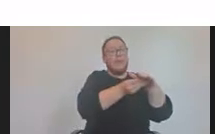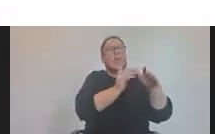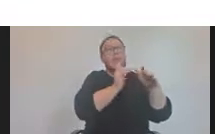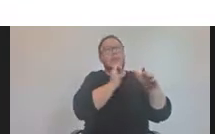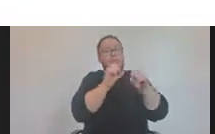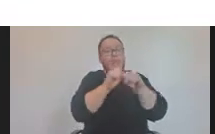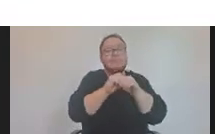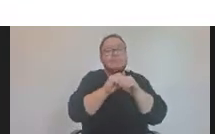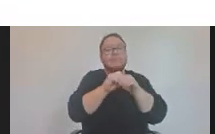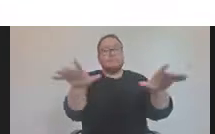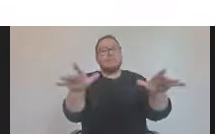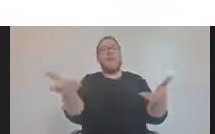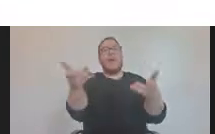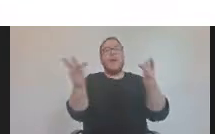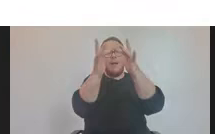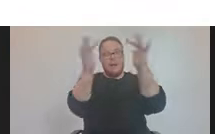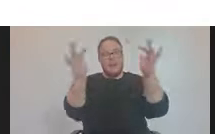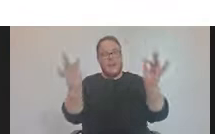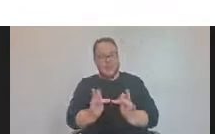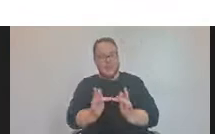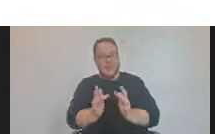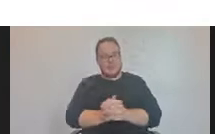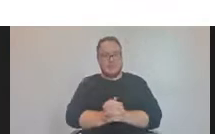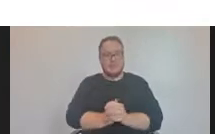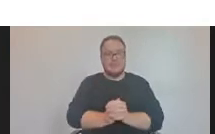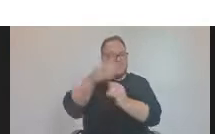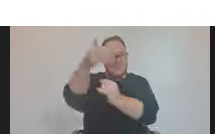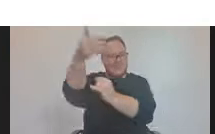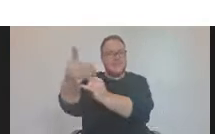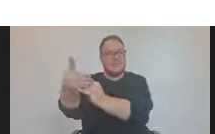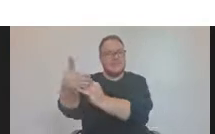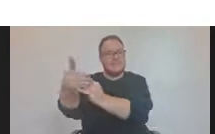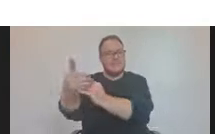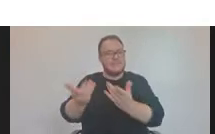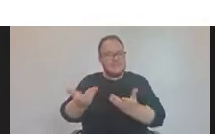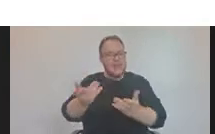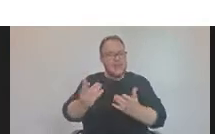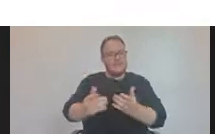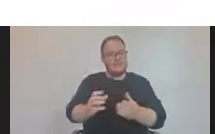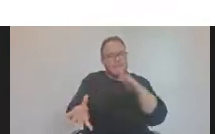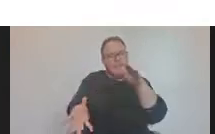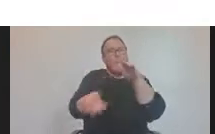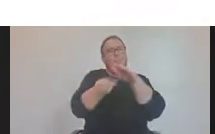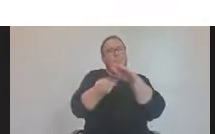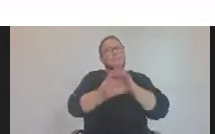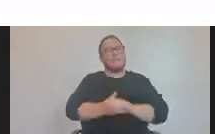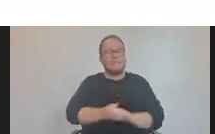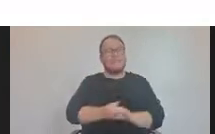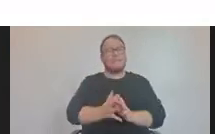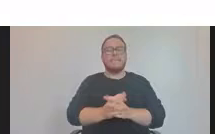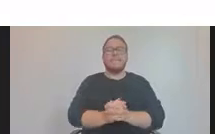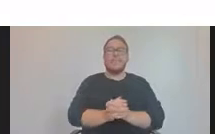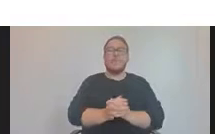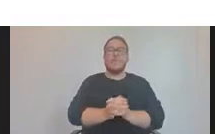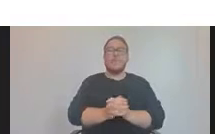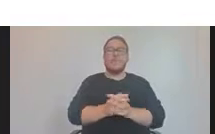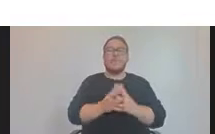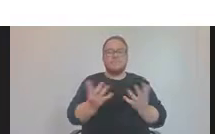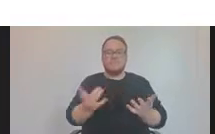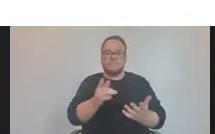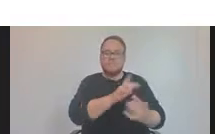our website following the end of the event. So I'm just going to run through some meeting